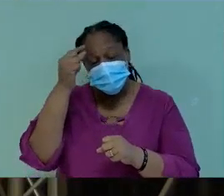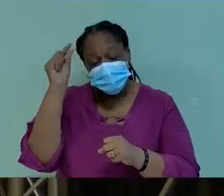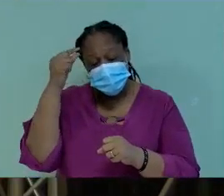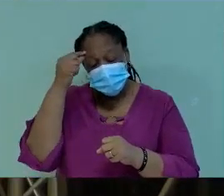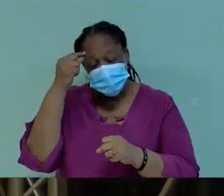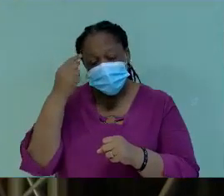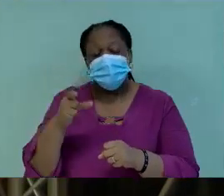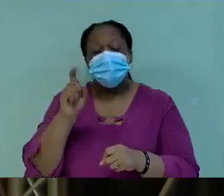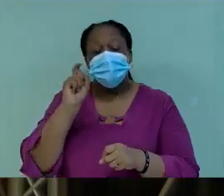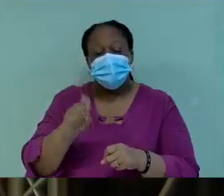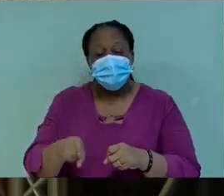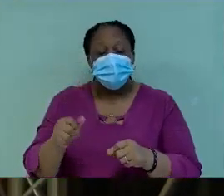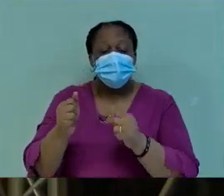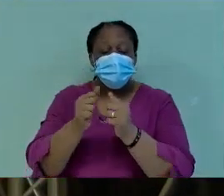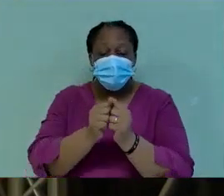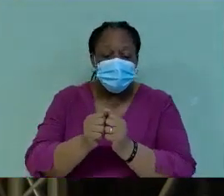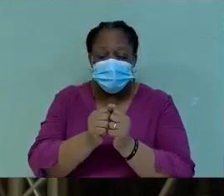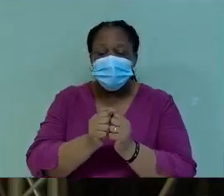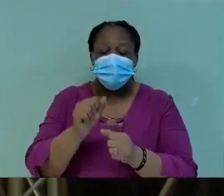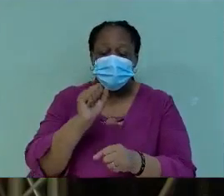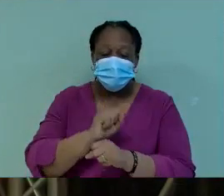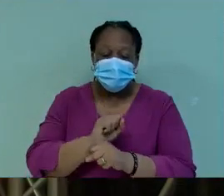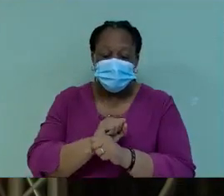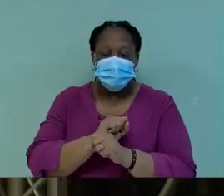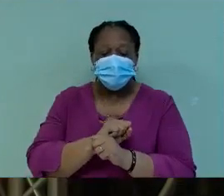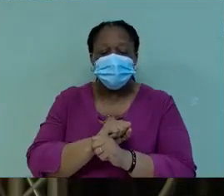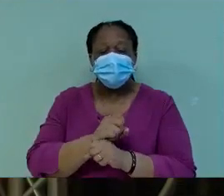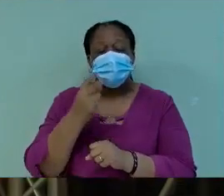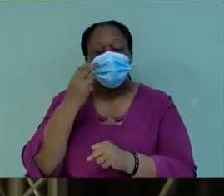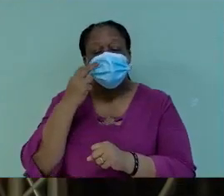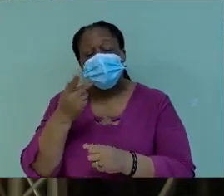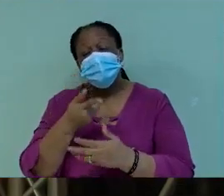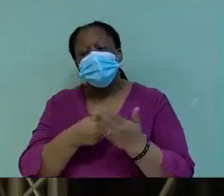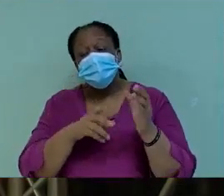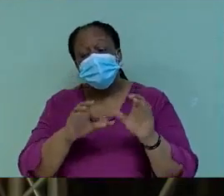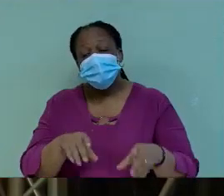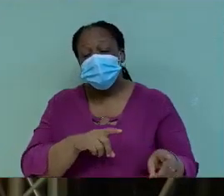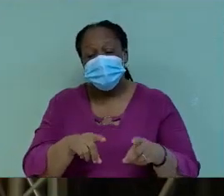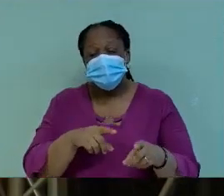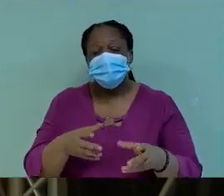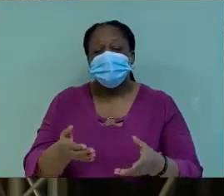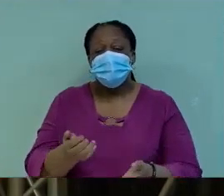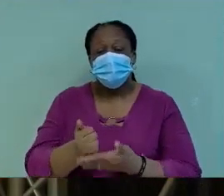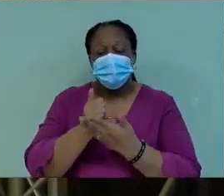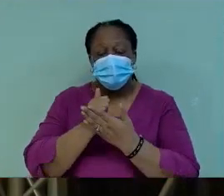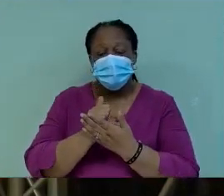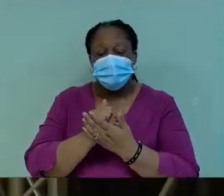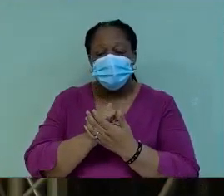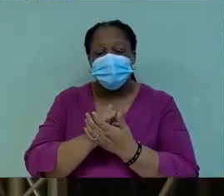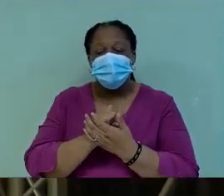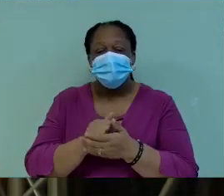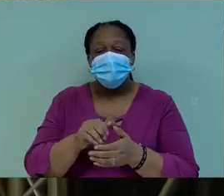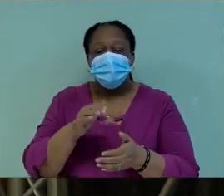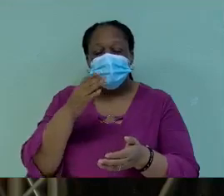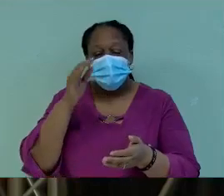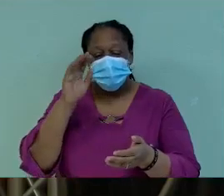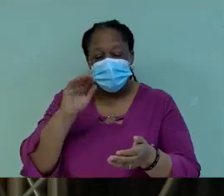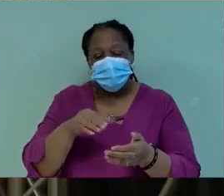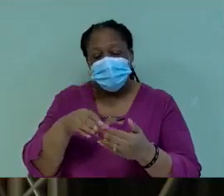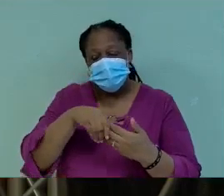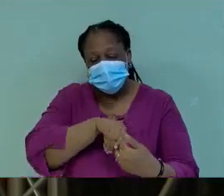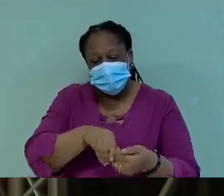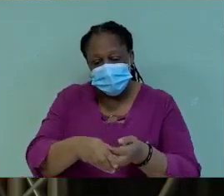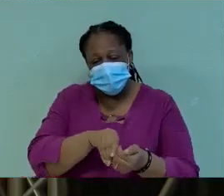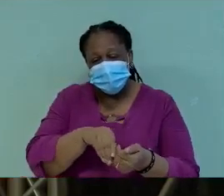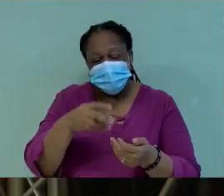are evolving as the situation unfolds. We need to be flexible in how we tackle this and find ways